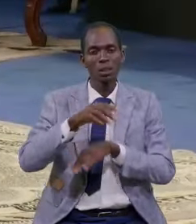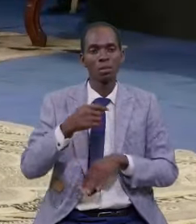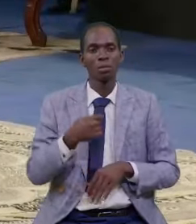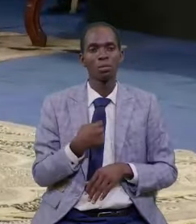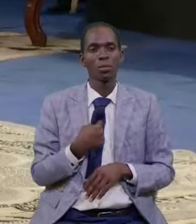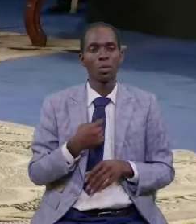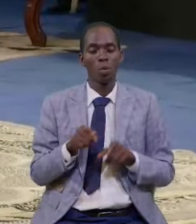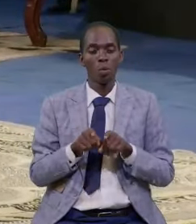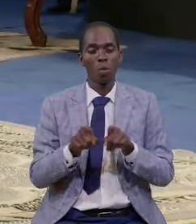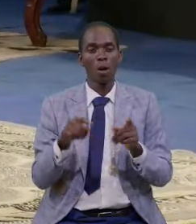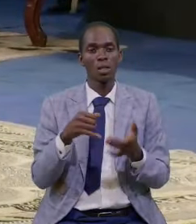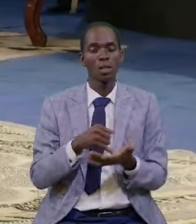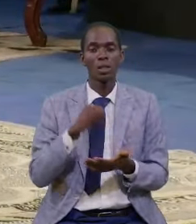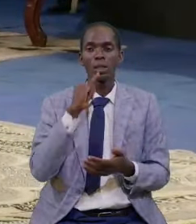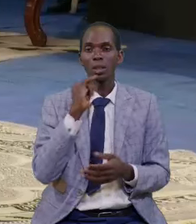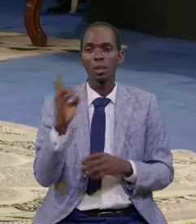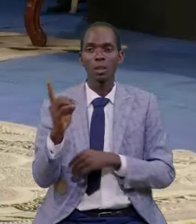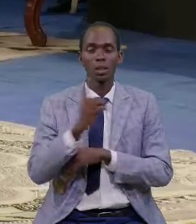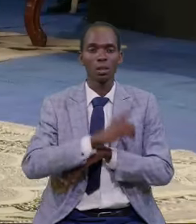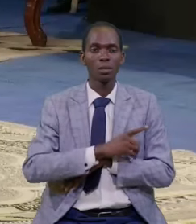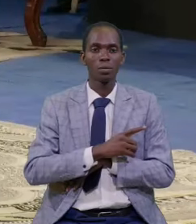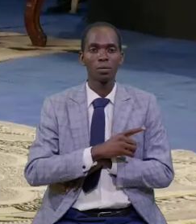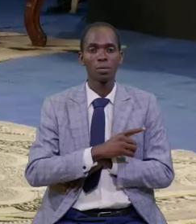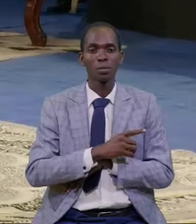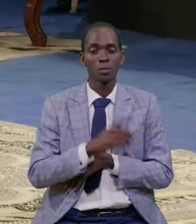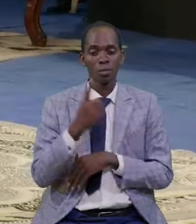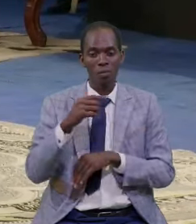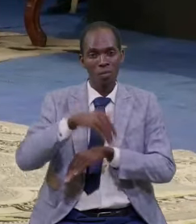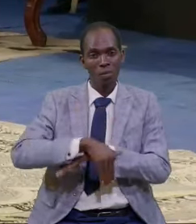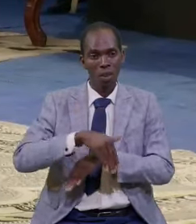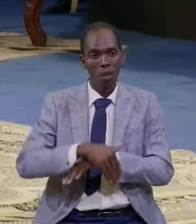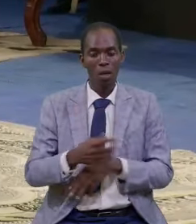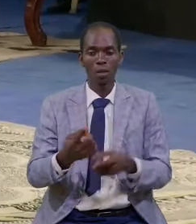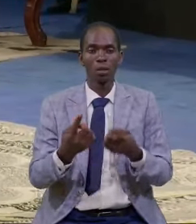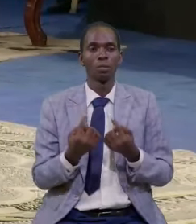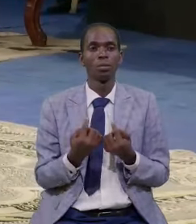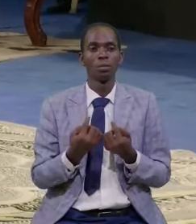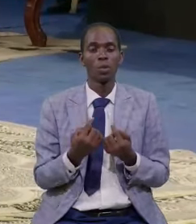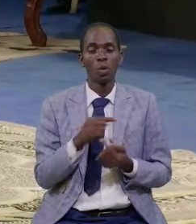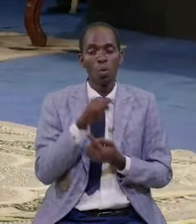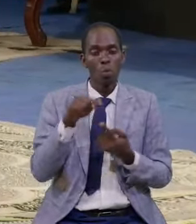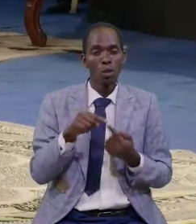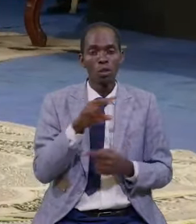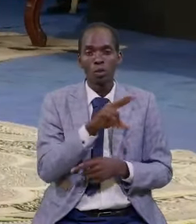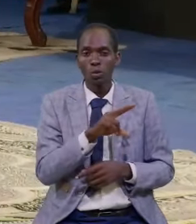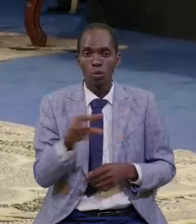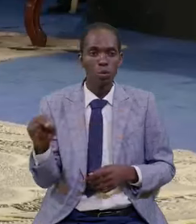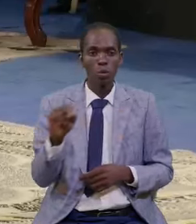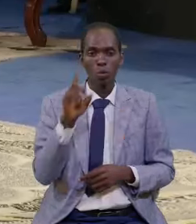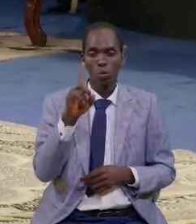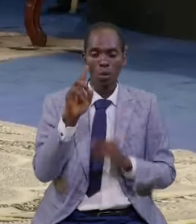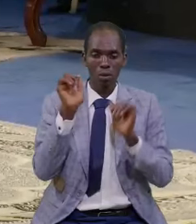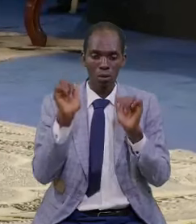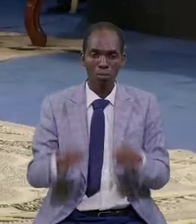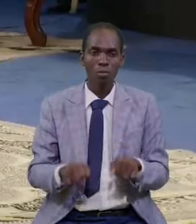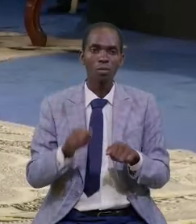while it is day. The night cometh when no man can